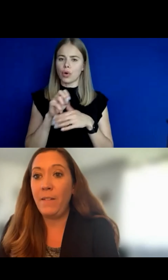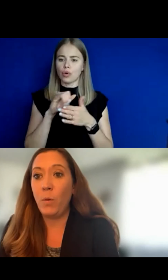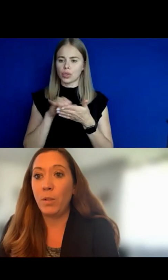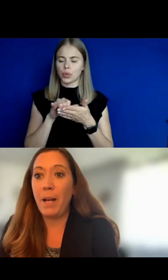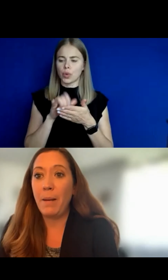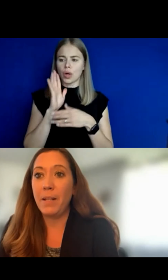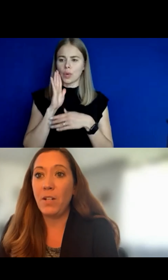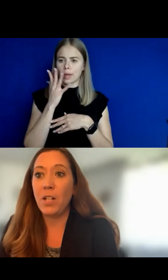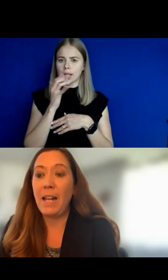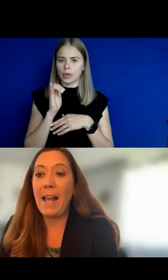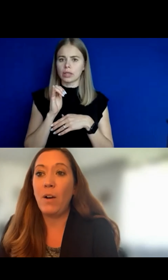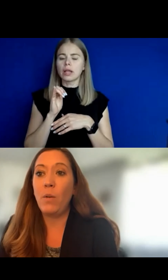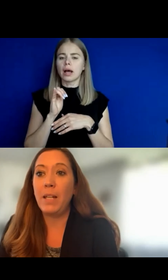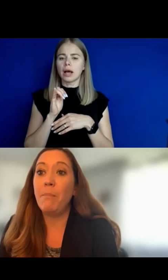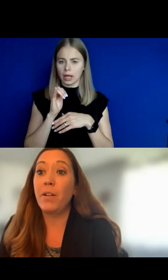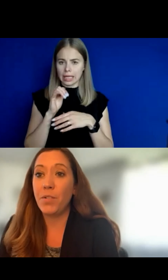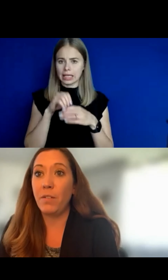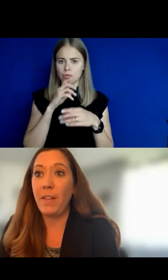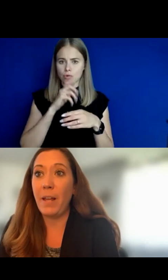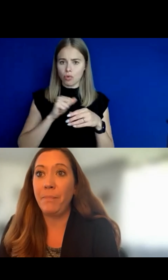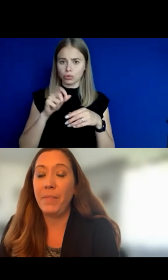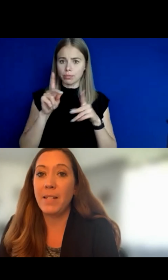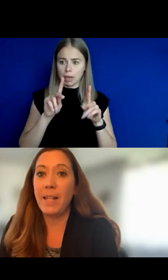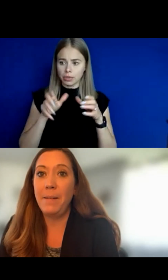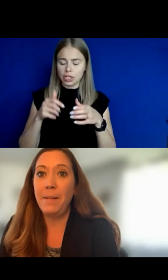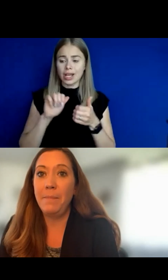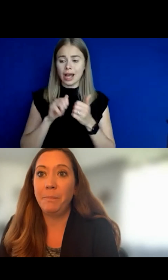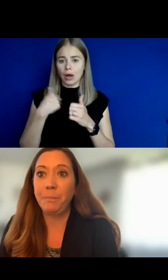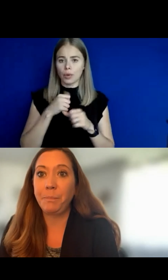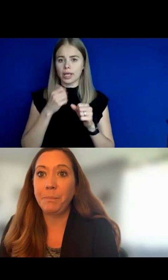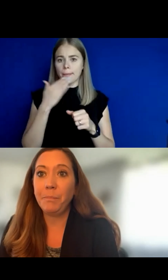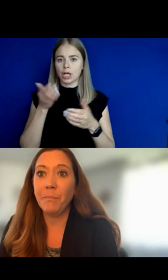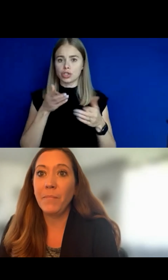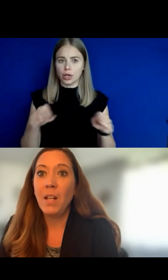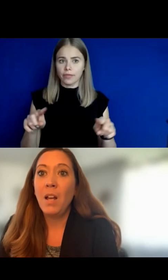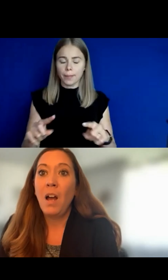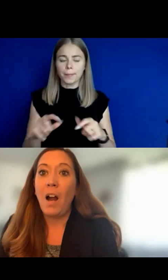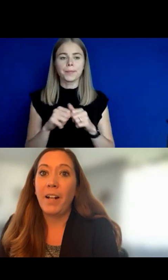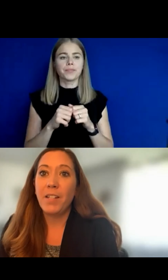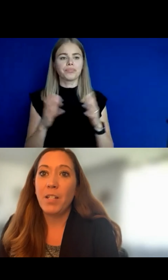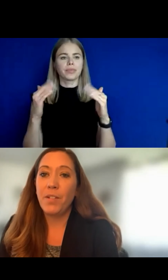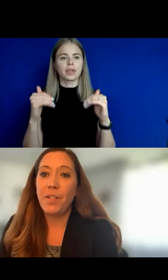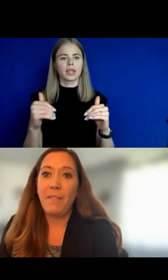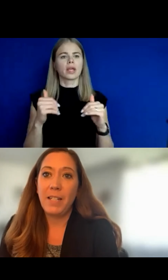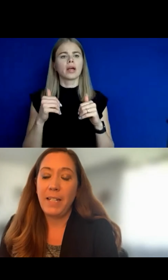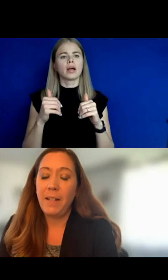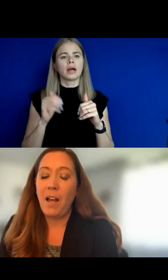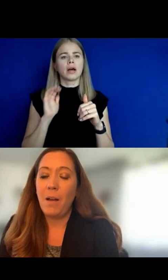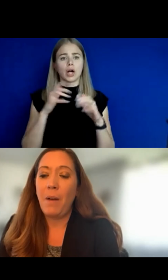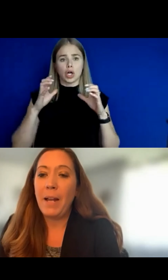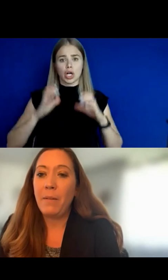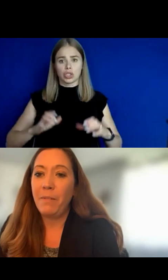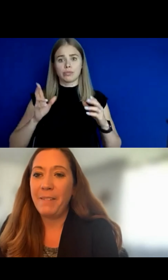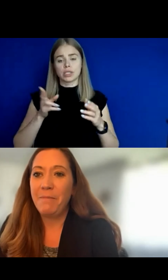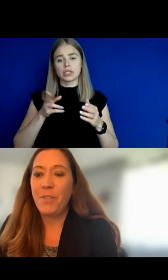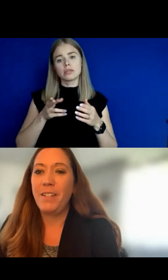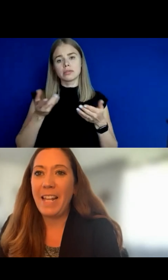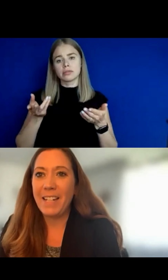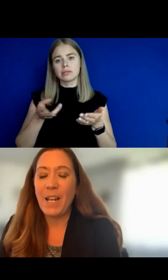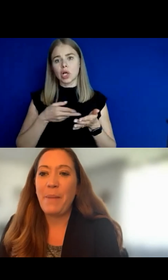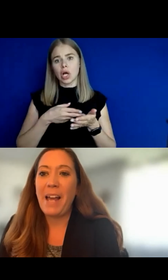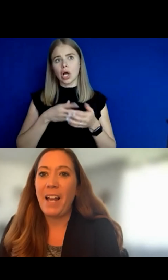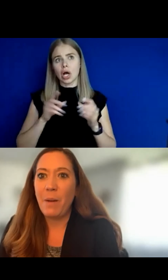at in the older population and how we can better serve them. Next slide. Our customers, obviously, I